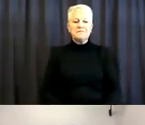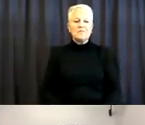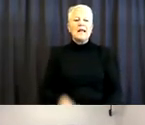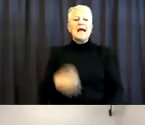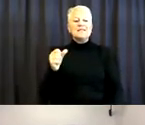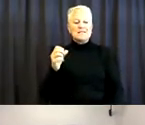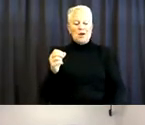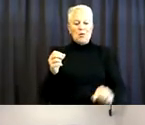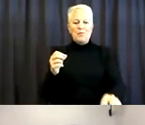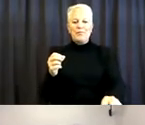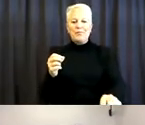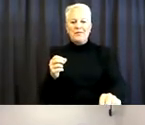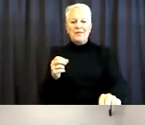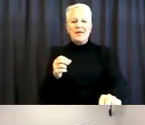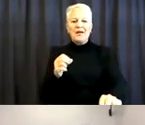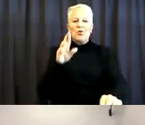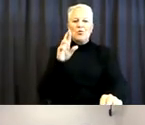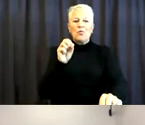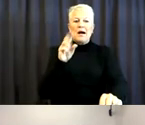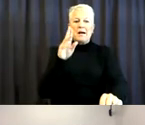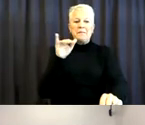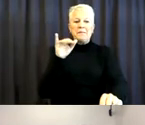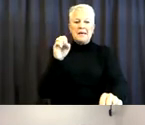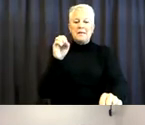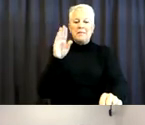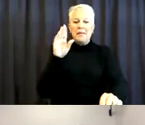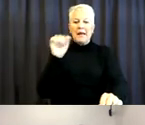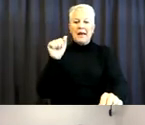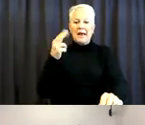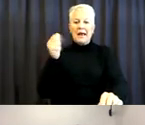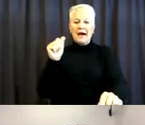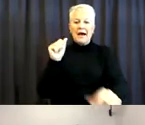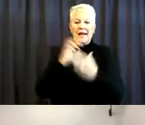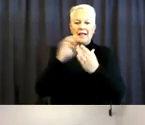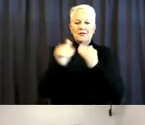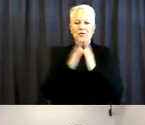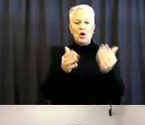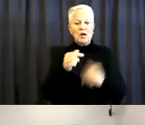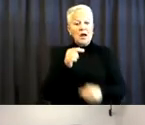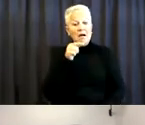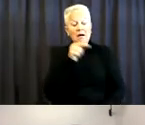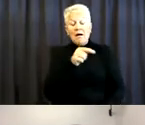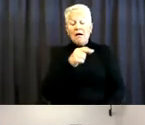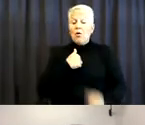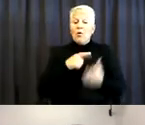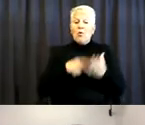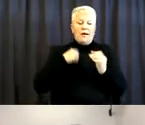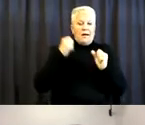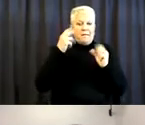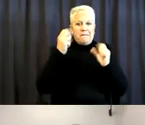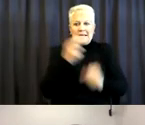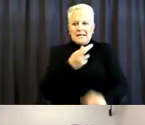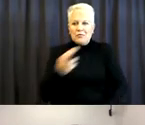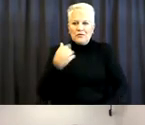So Robbie Bleha's calendar book. What an amazing, amazing resource to have